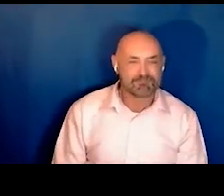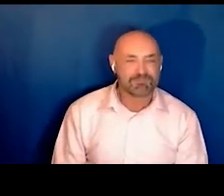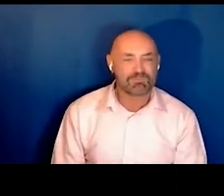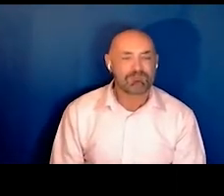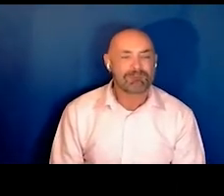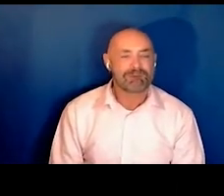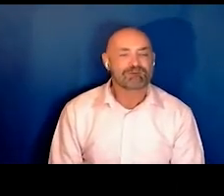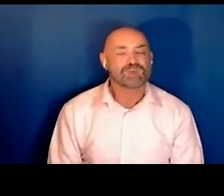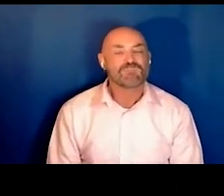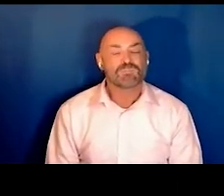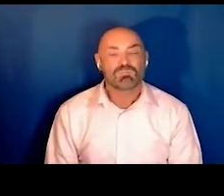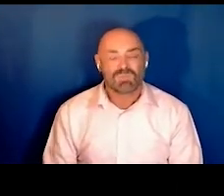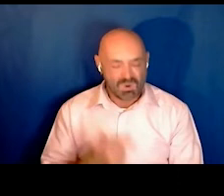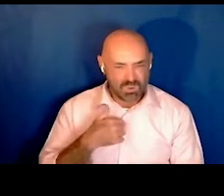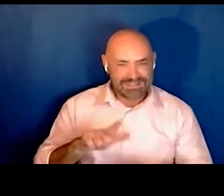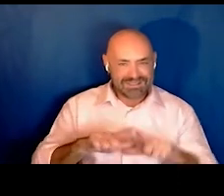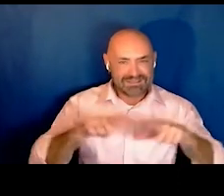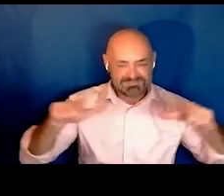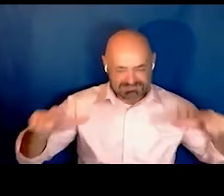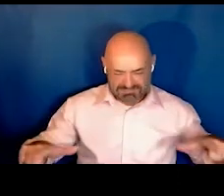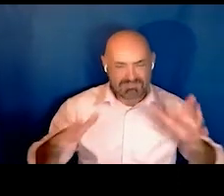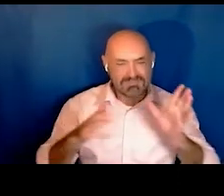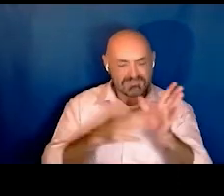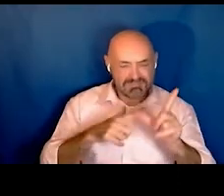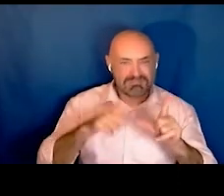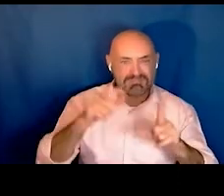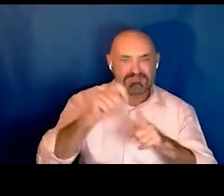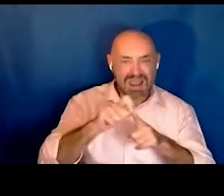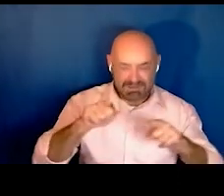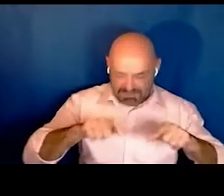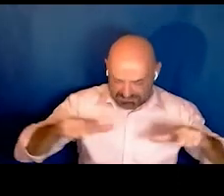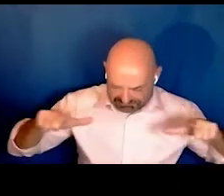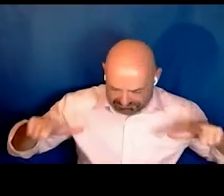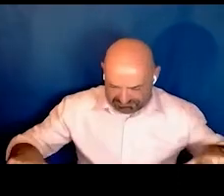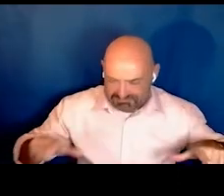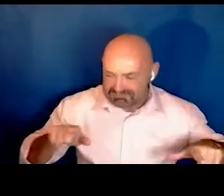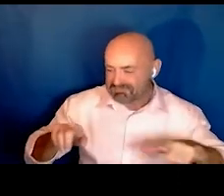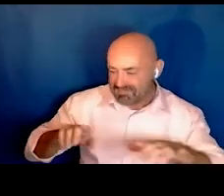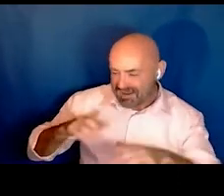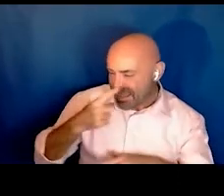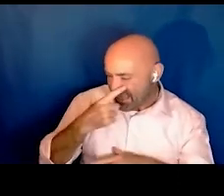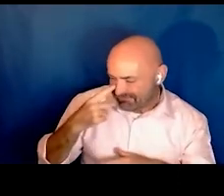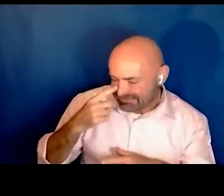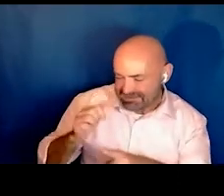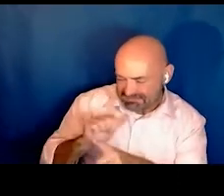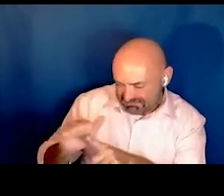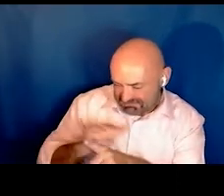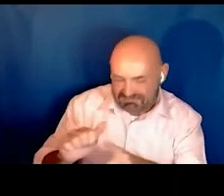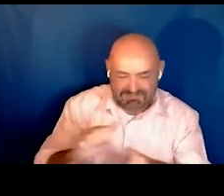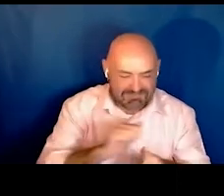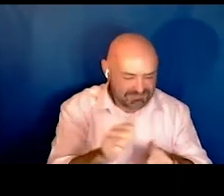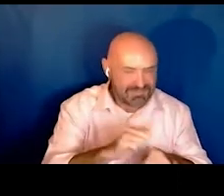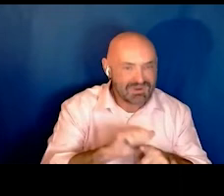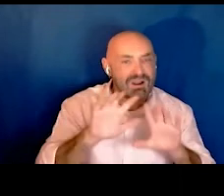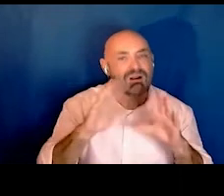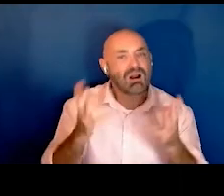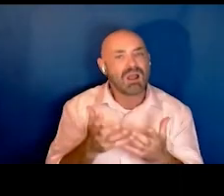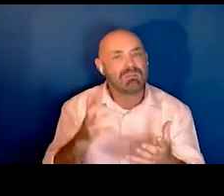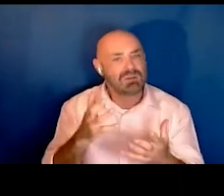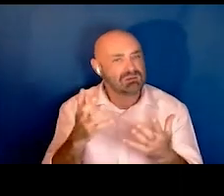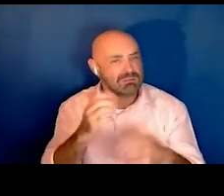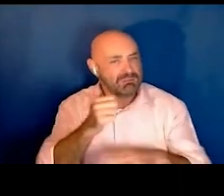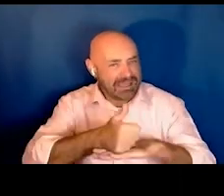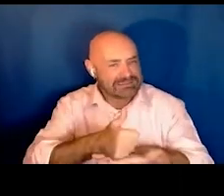We need to map and scale up evidence-based interventions, and Climate Cares is involved in this. And again, as